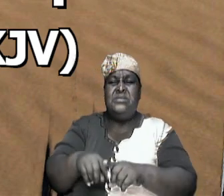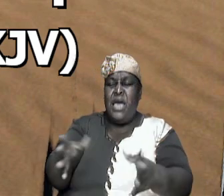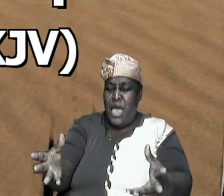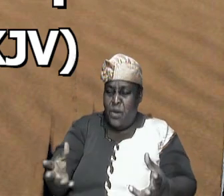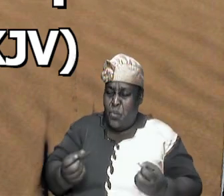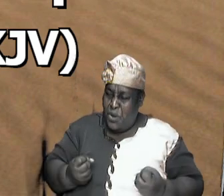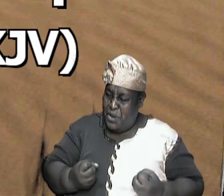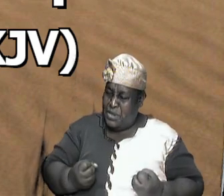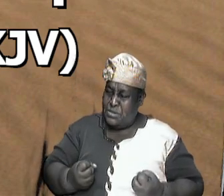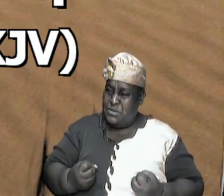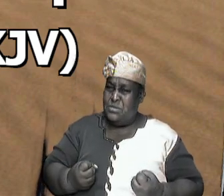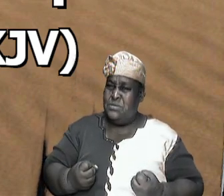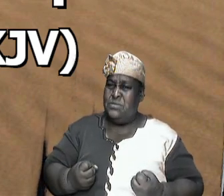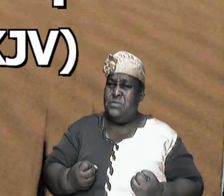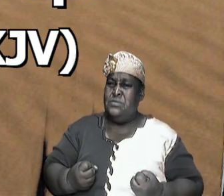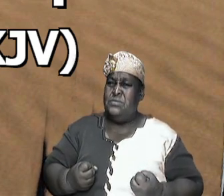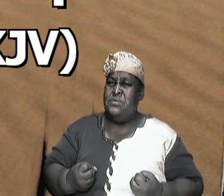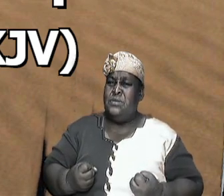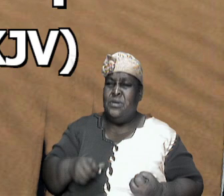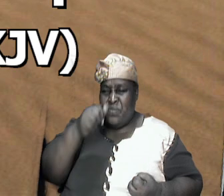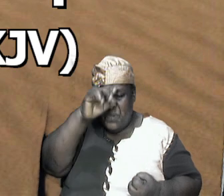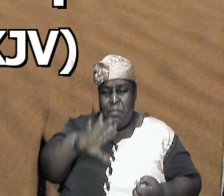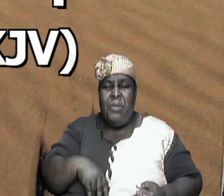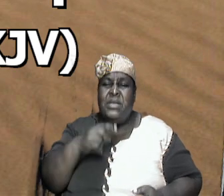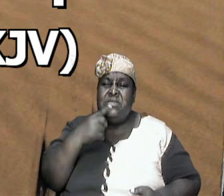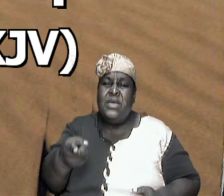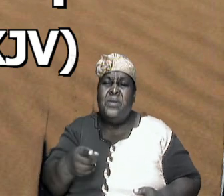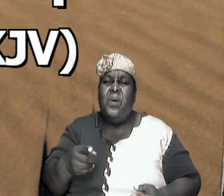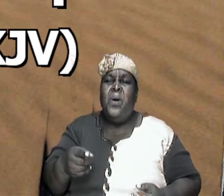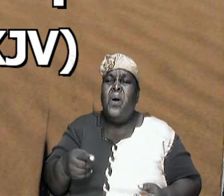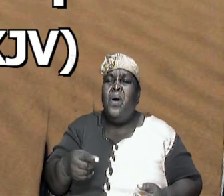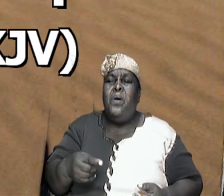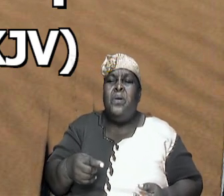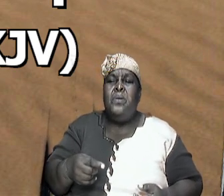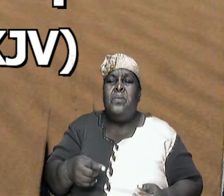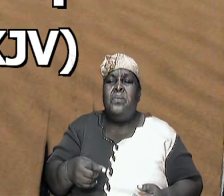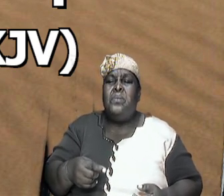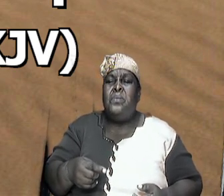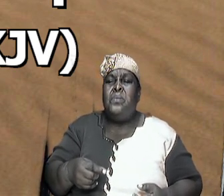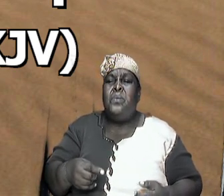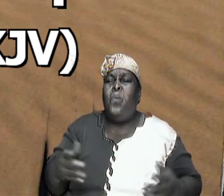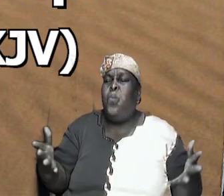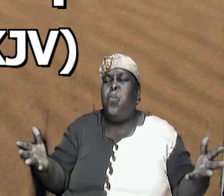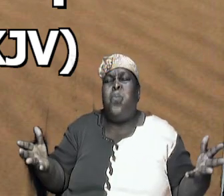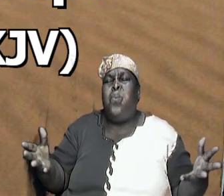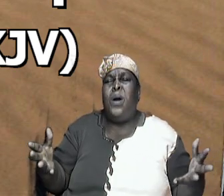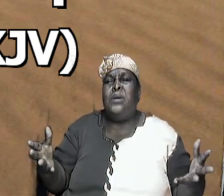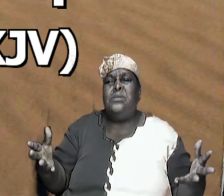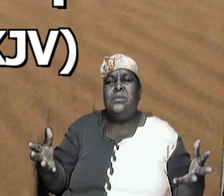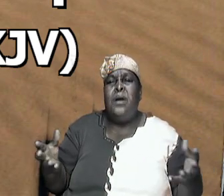should have. Right? The man says, what lacketh I? And